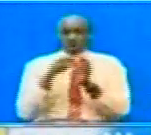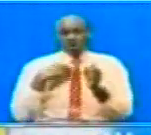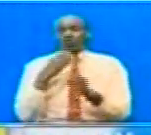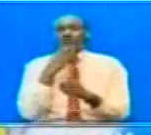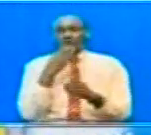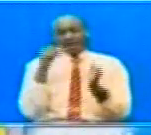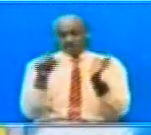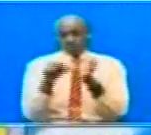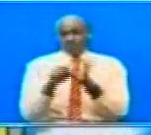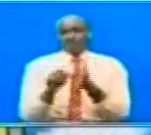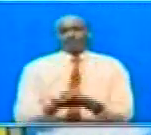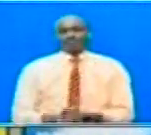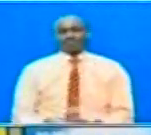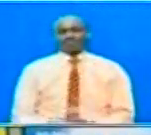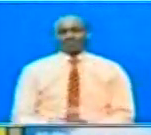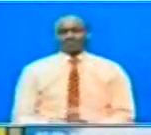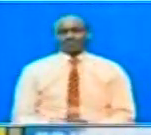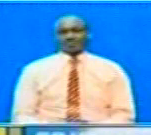crisis.